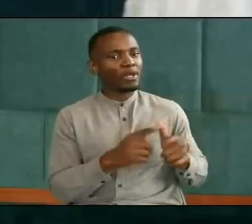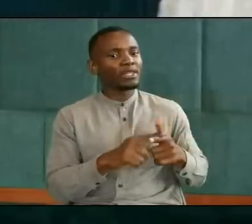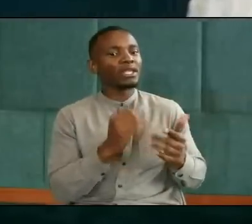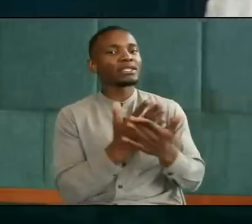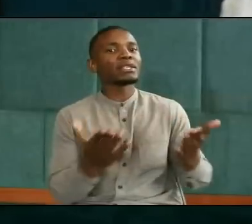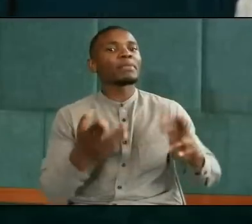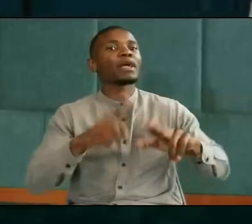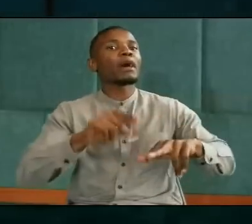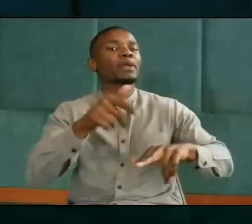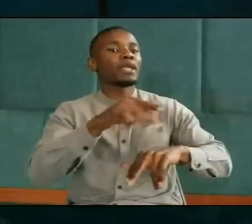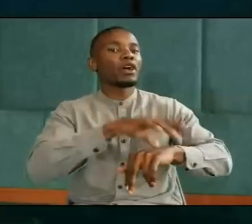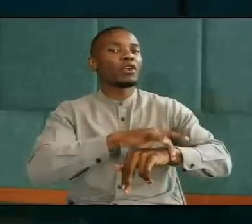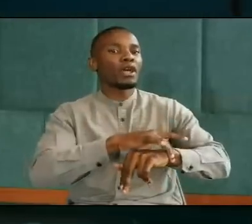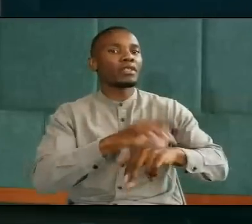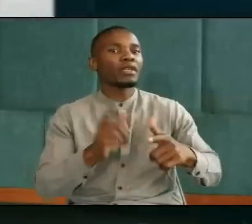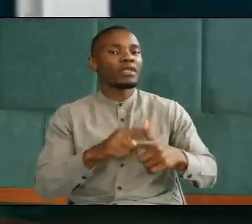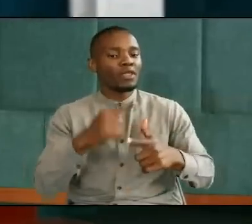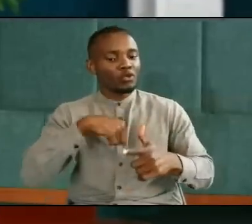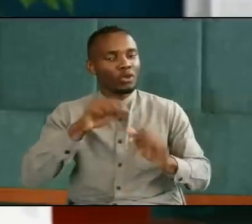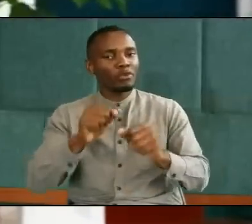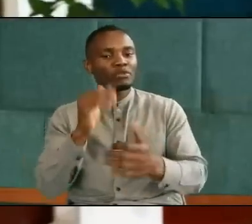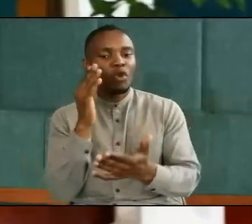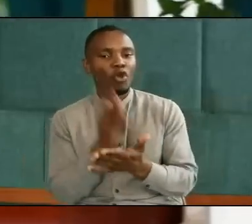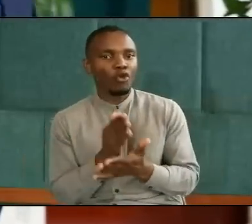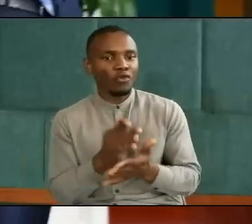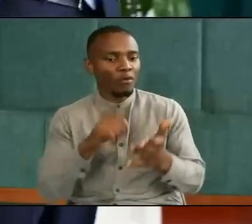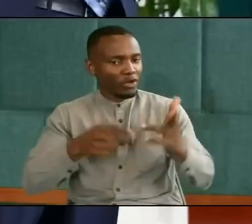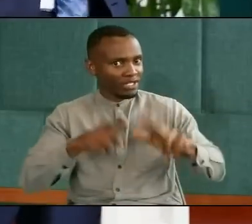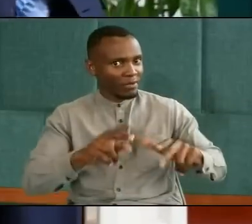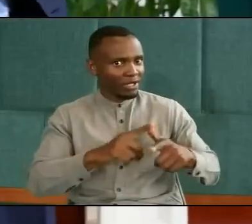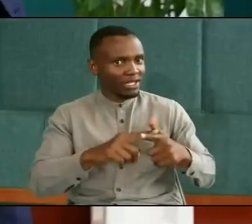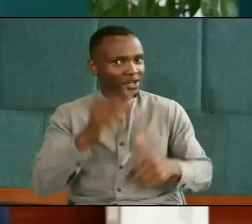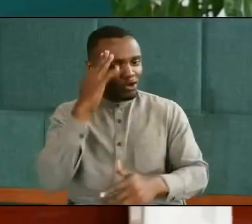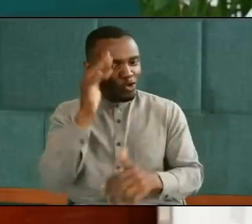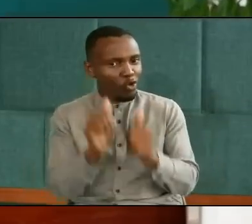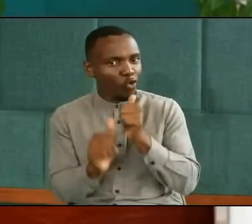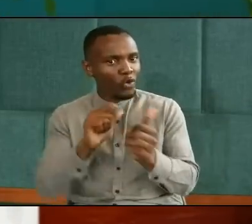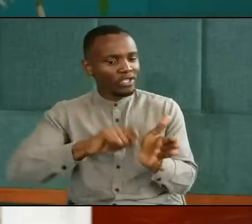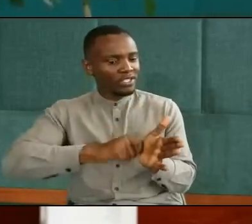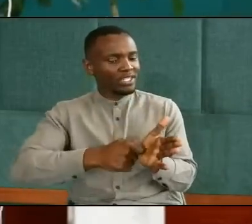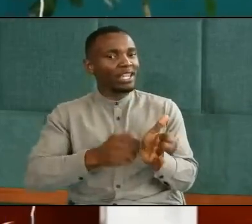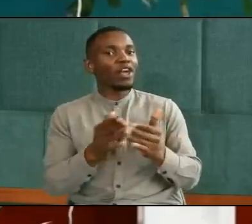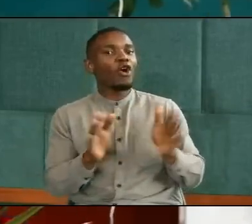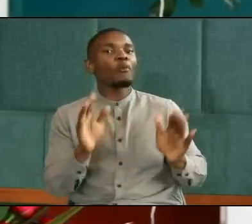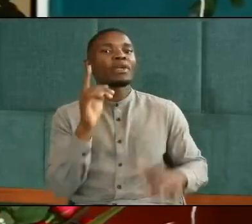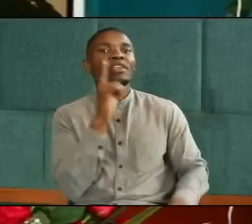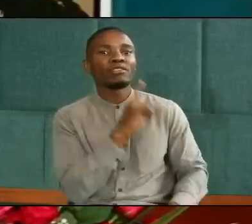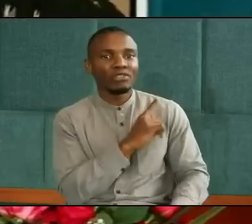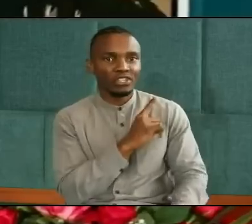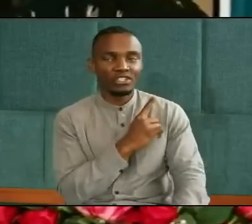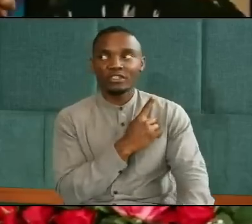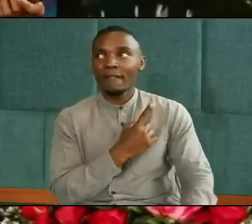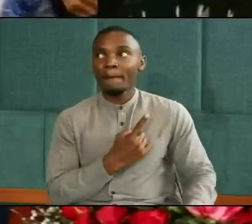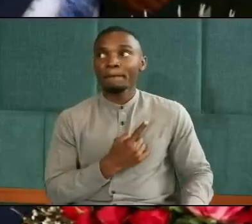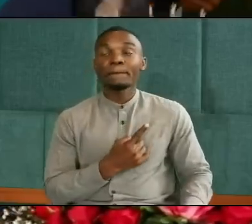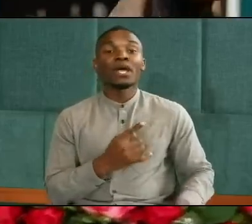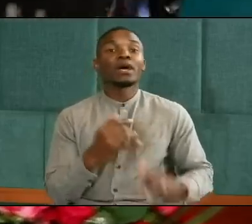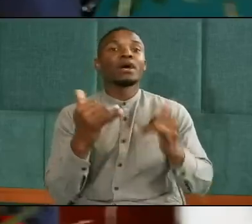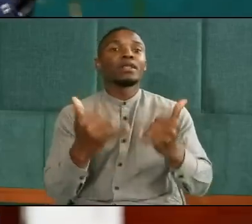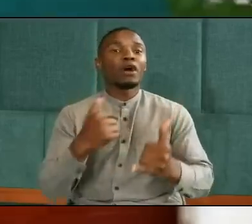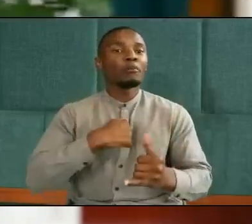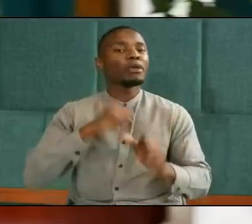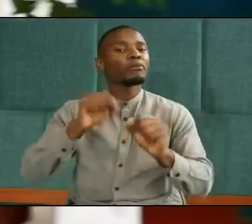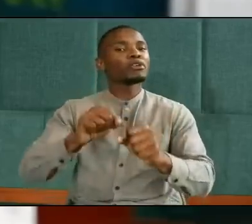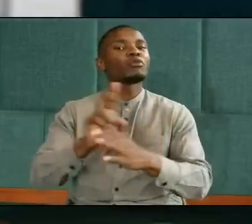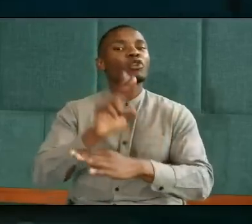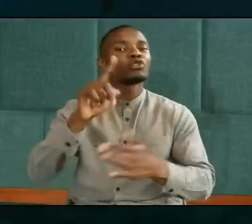So we can check what is happening on earth and know what seal has just been opened. So now I can